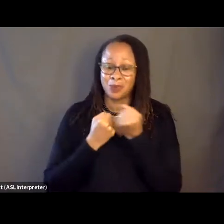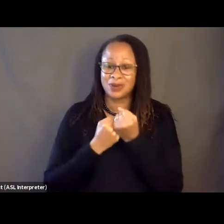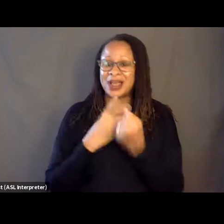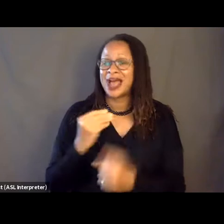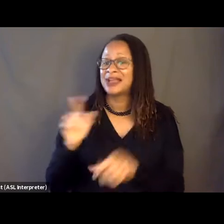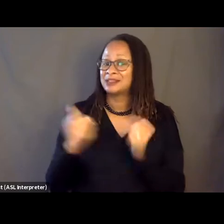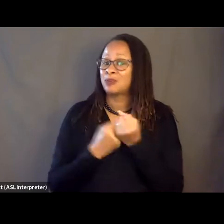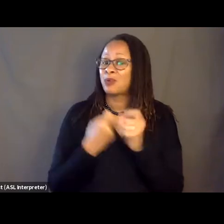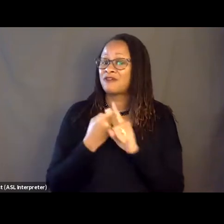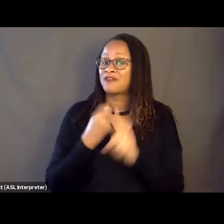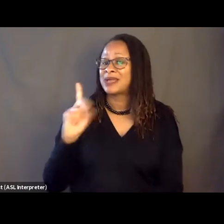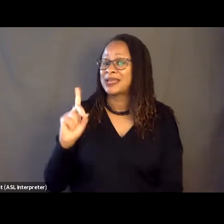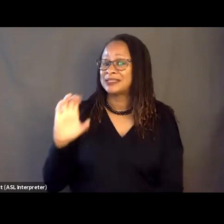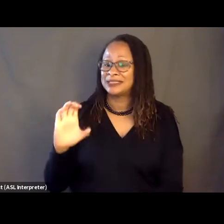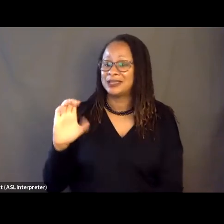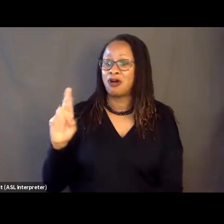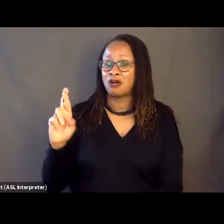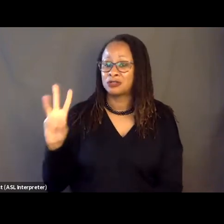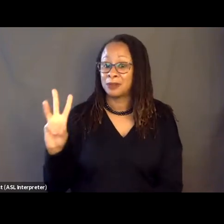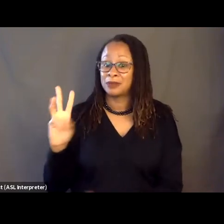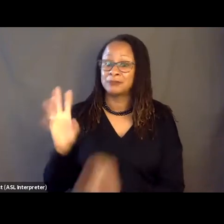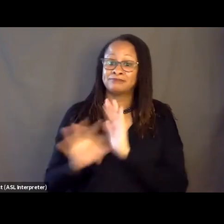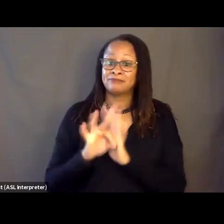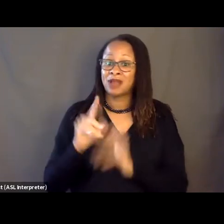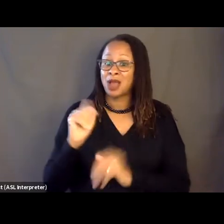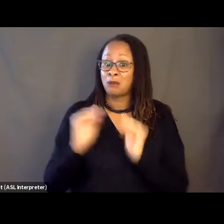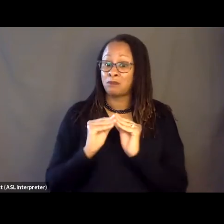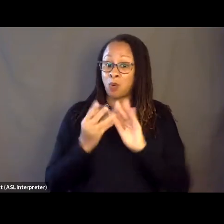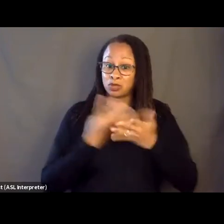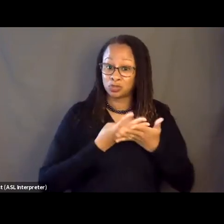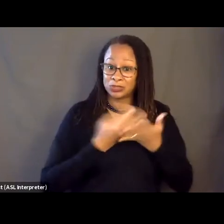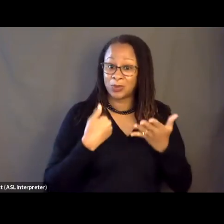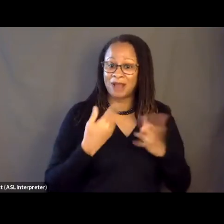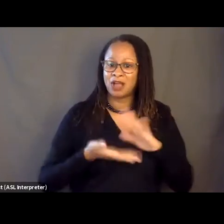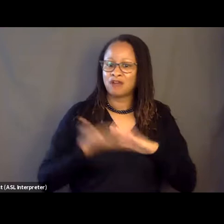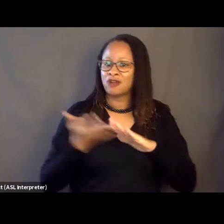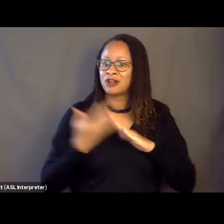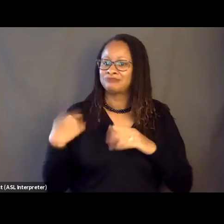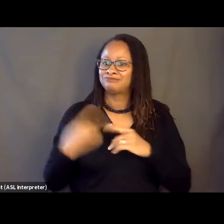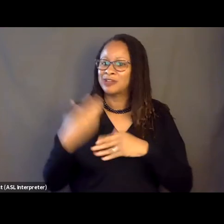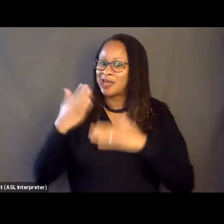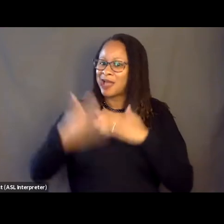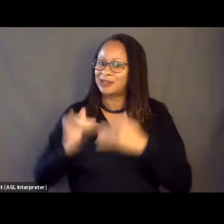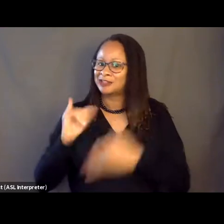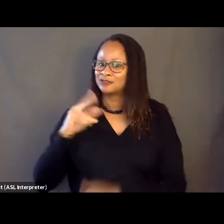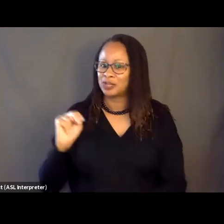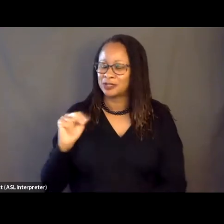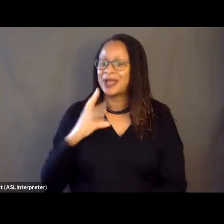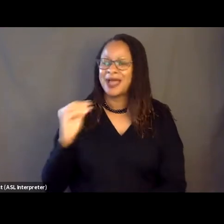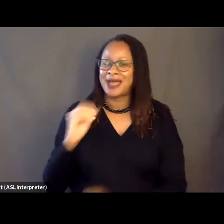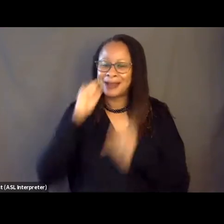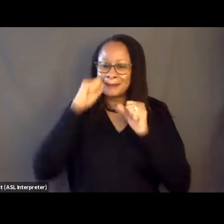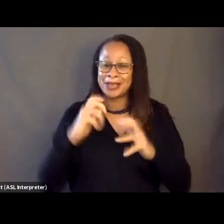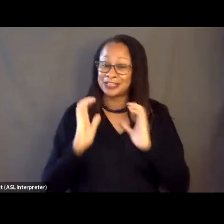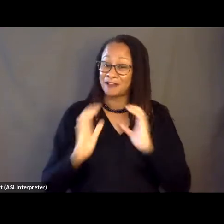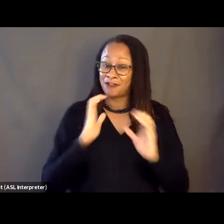well. To find out more screenings that we have running through the end of January and amazing conversations